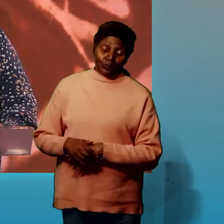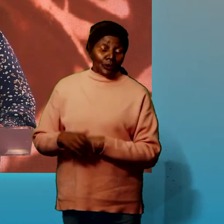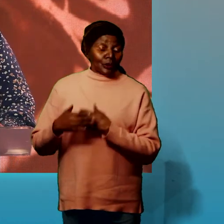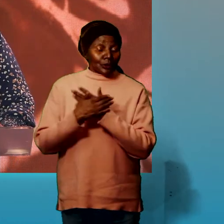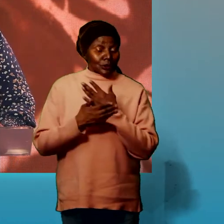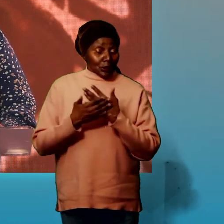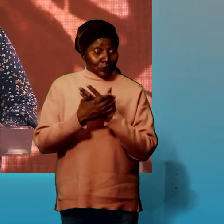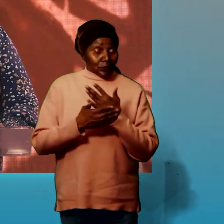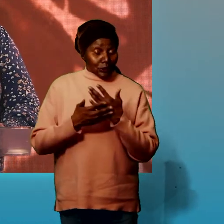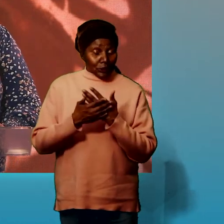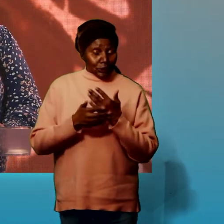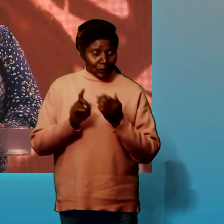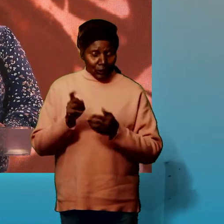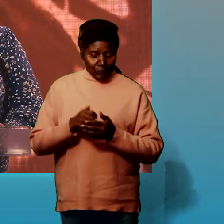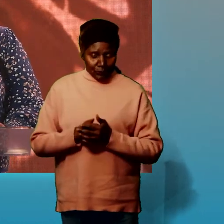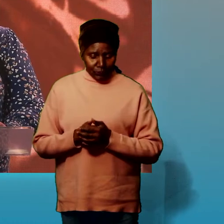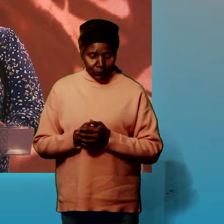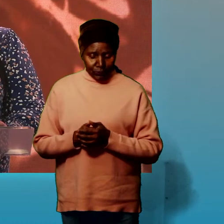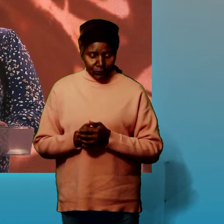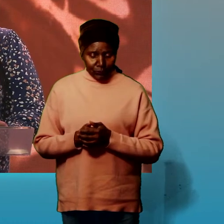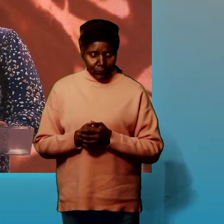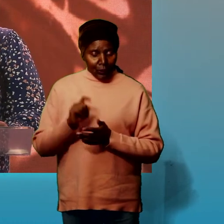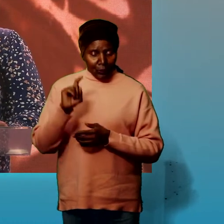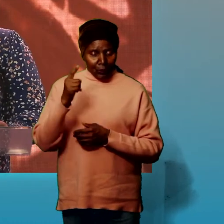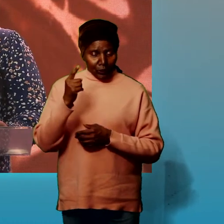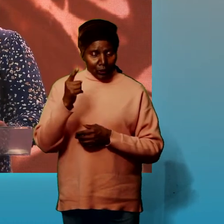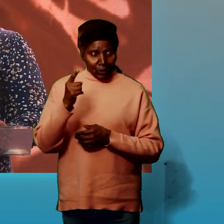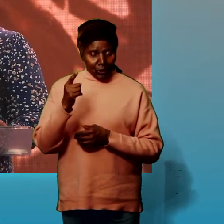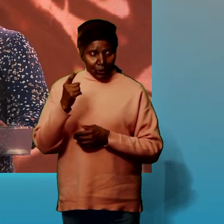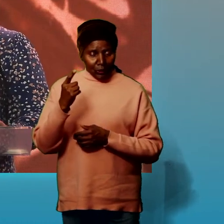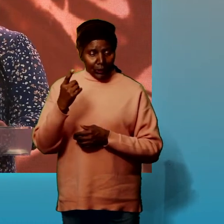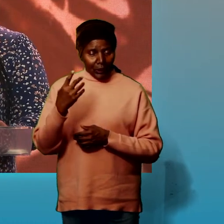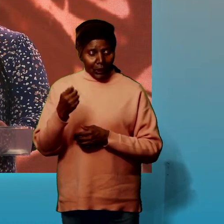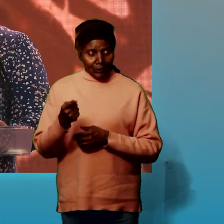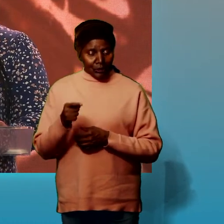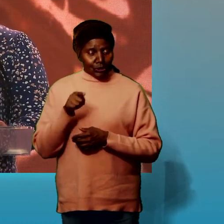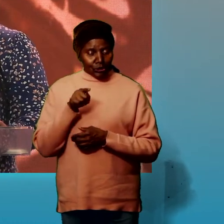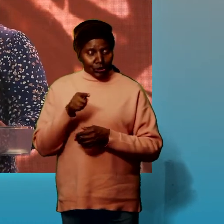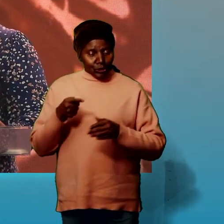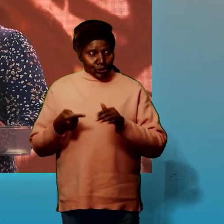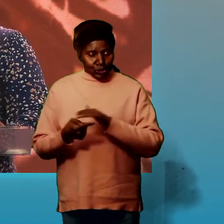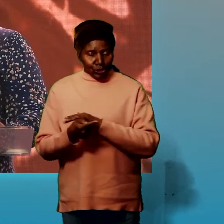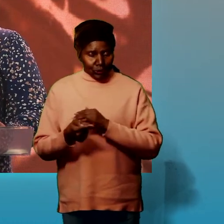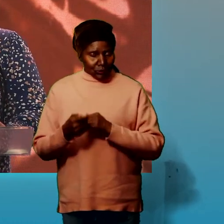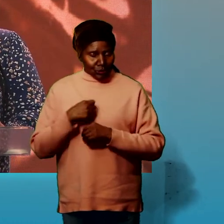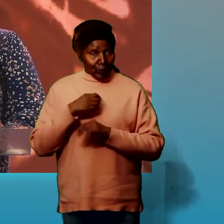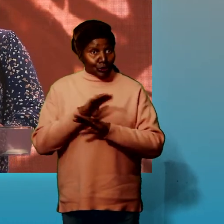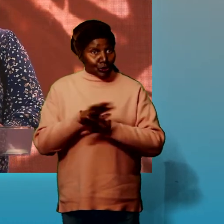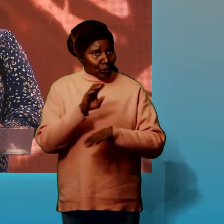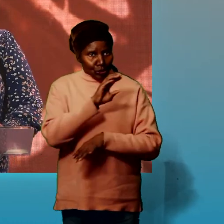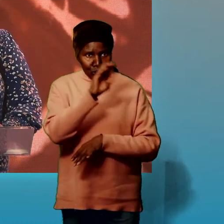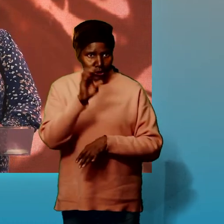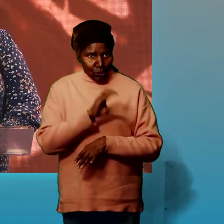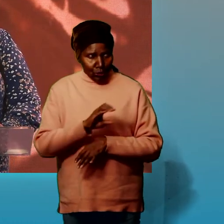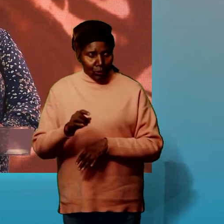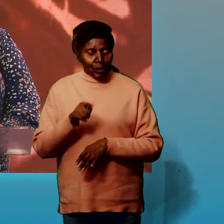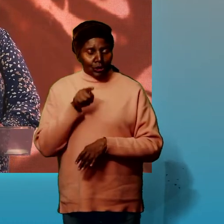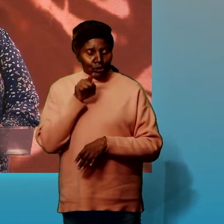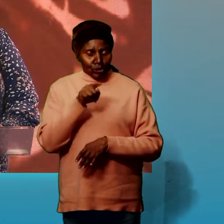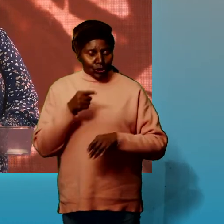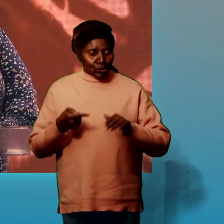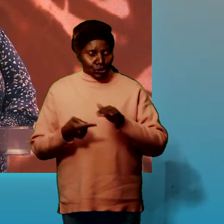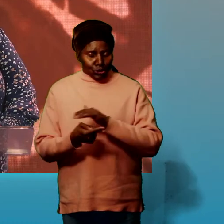Saturday, Easter Saturday at 1 p.m., there will be a YouTube film, which we'll show you a little bit about